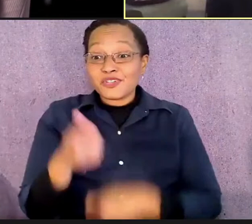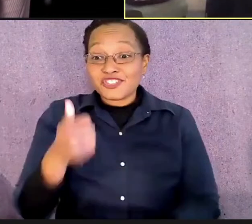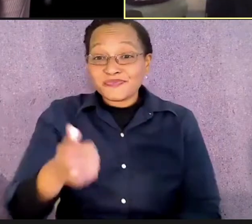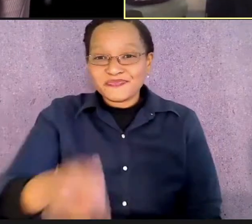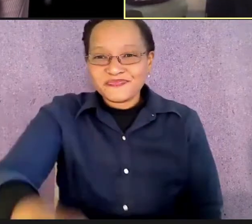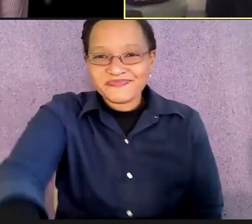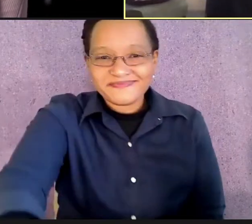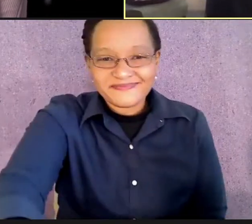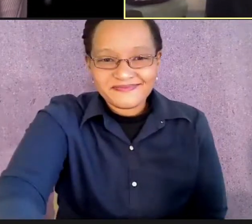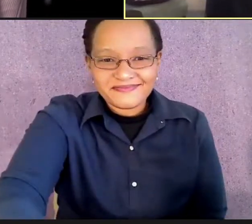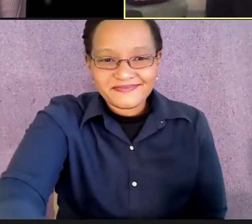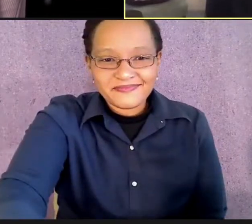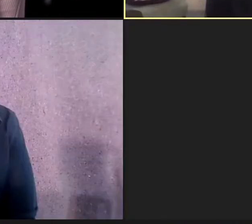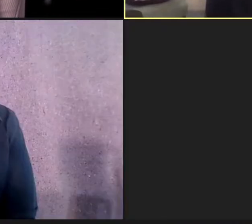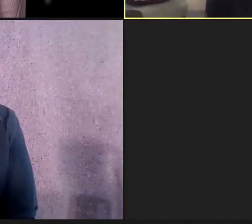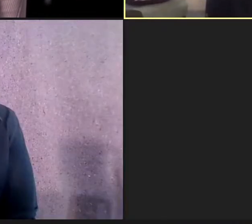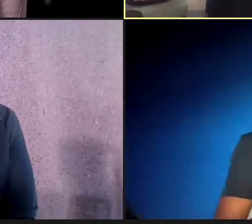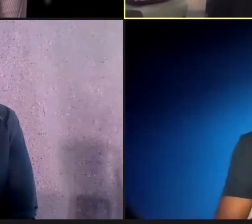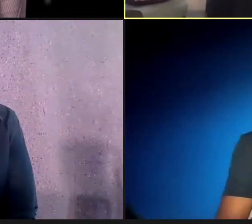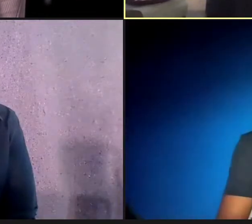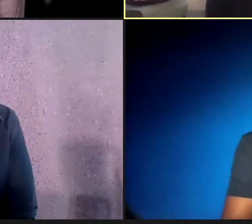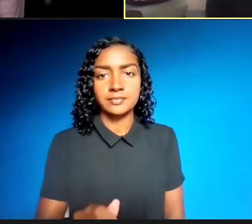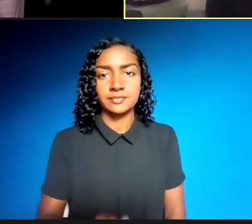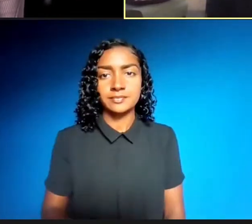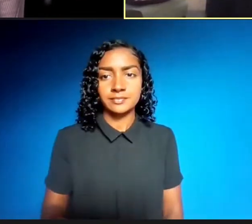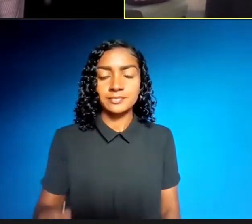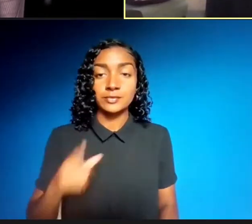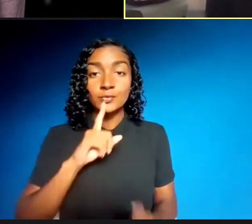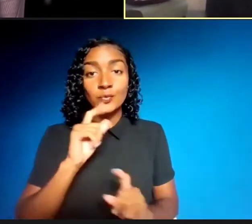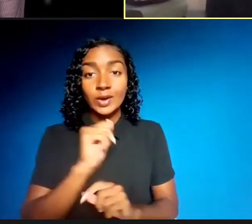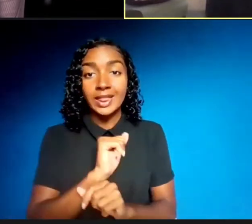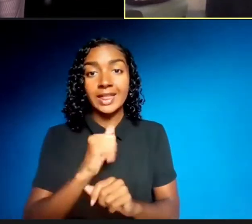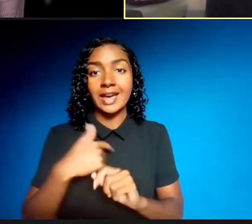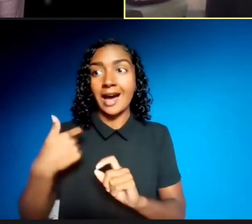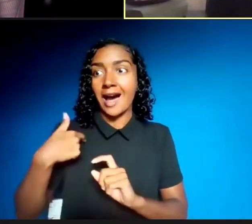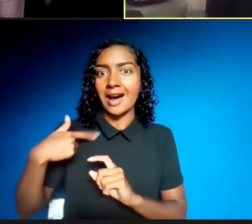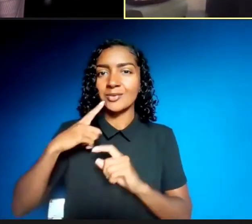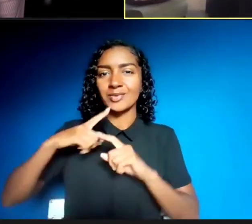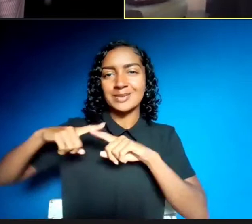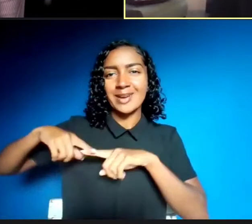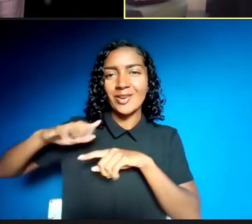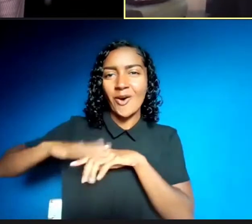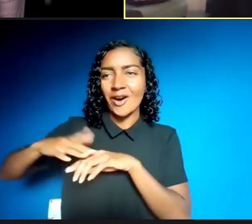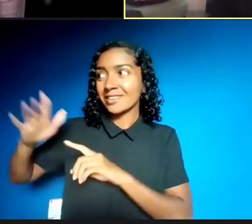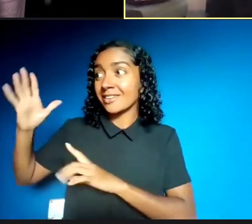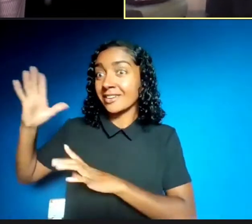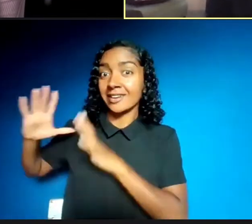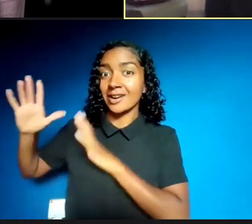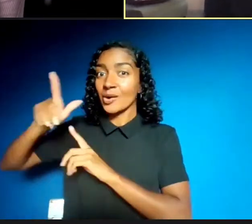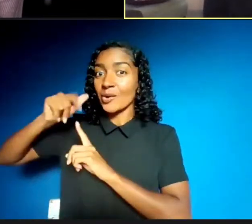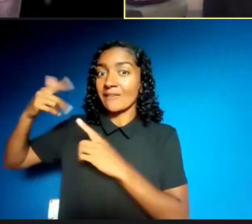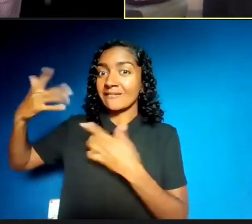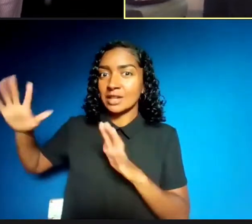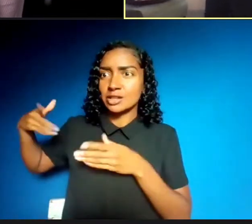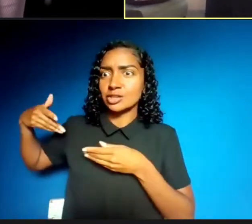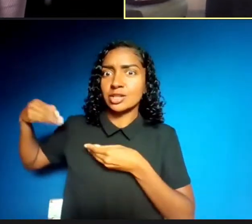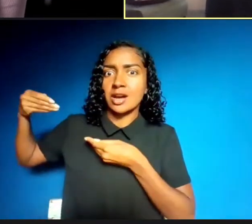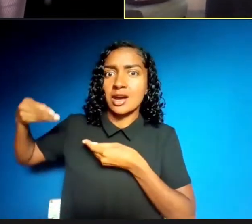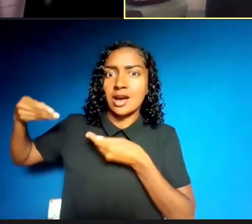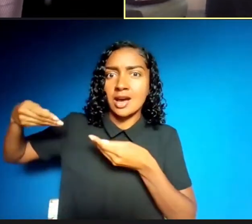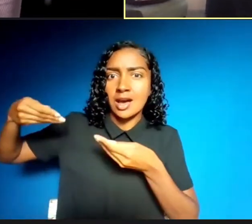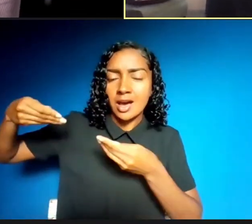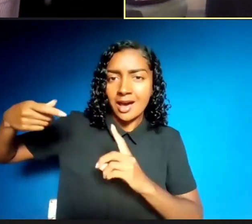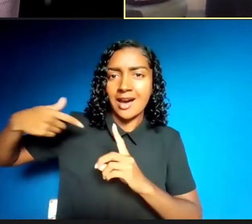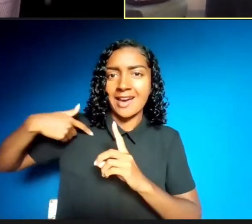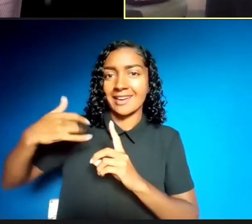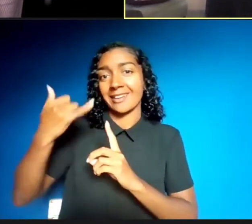I'm standing on the shoulders of giants, if those giants will let me stand on their shoulders. This is not, I'm